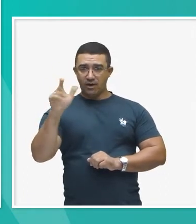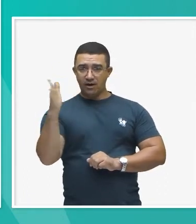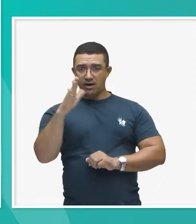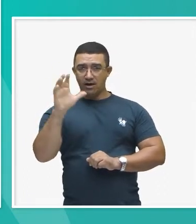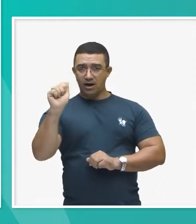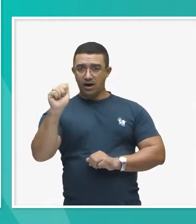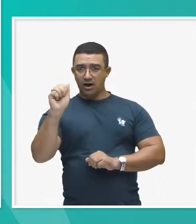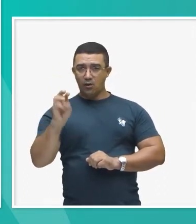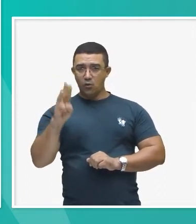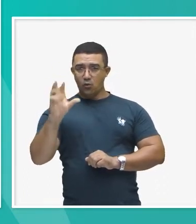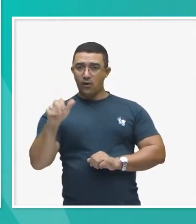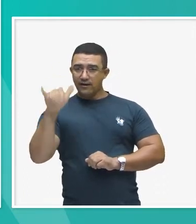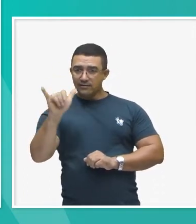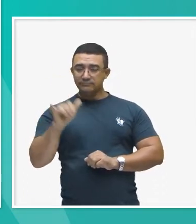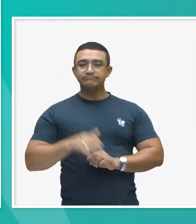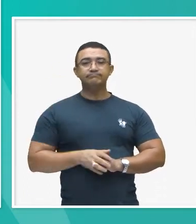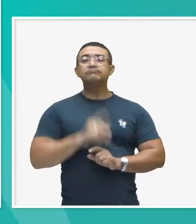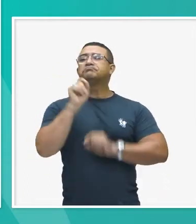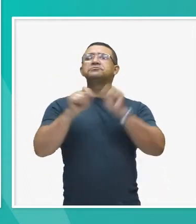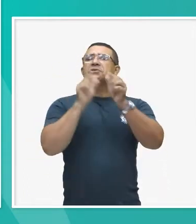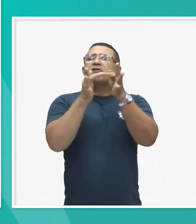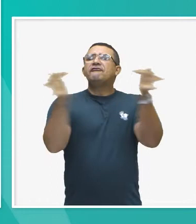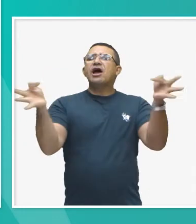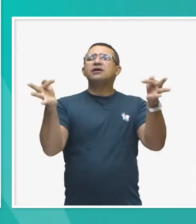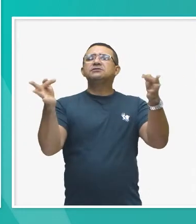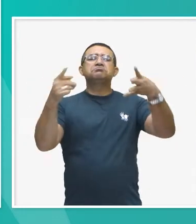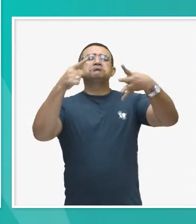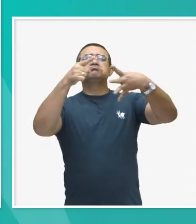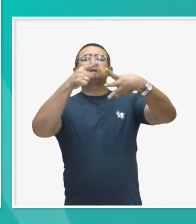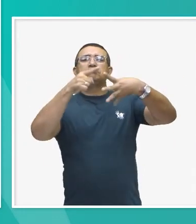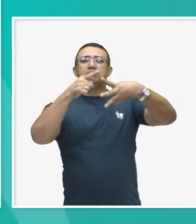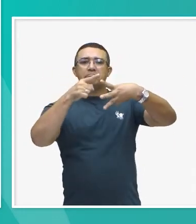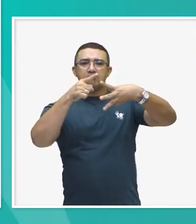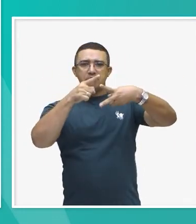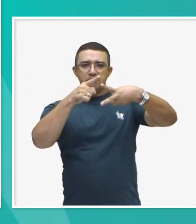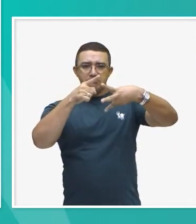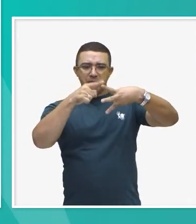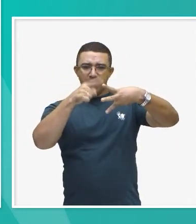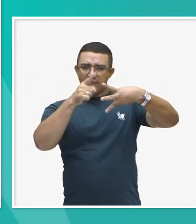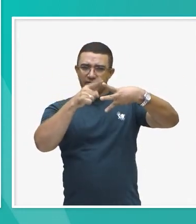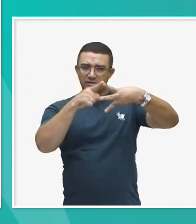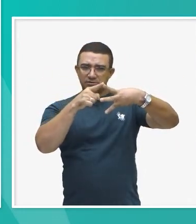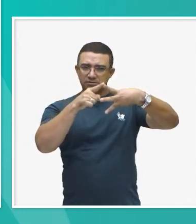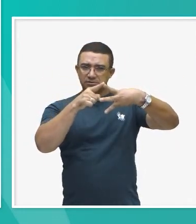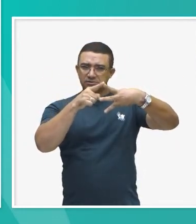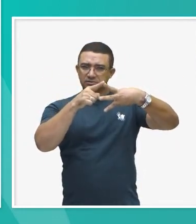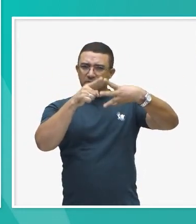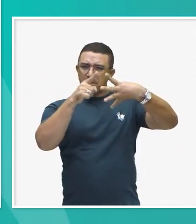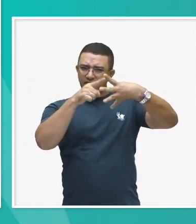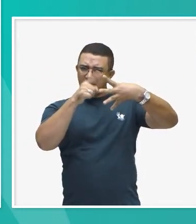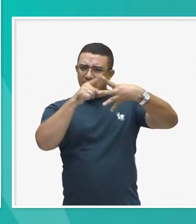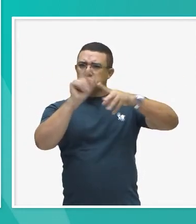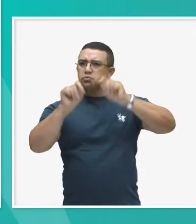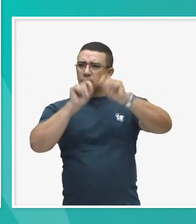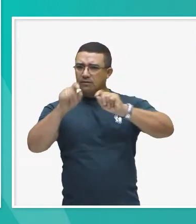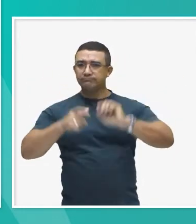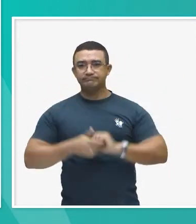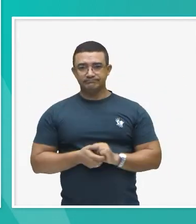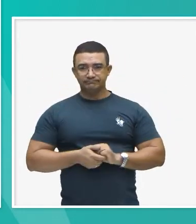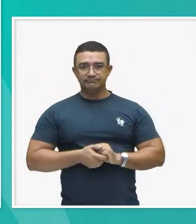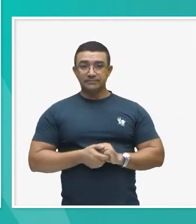Então, o que as frases estão falando, ok? Eu tenho a primeira frase que diz o seguinte, gente. Solomon